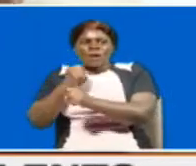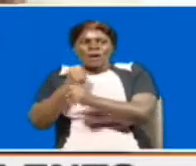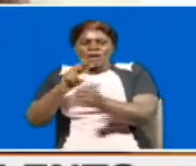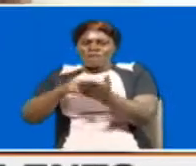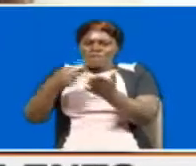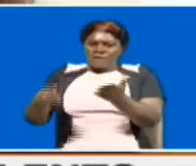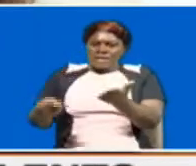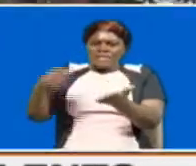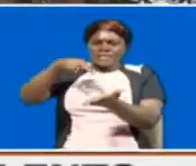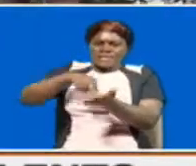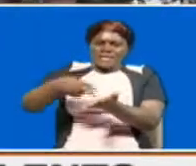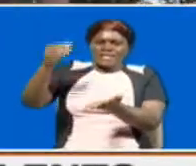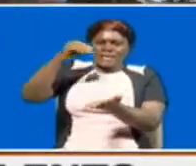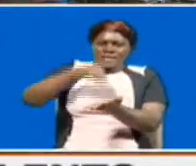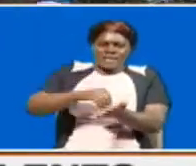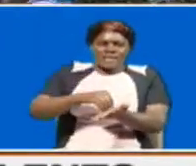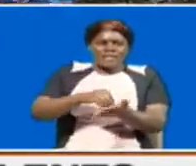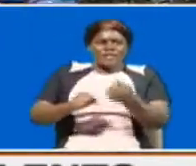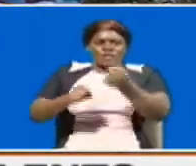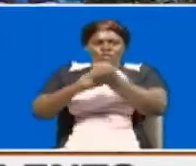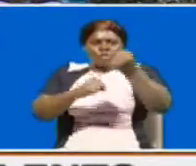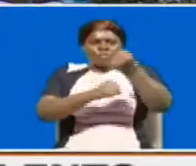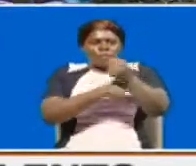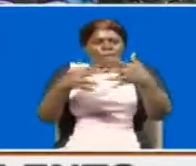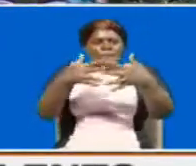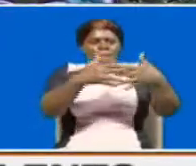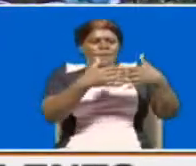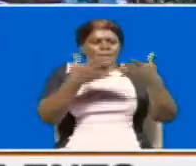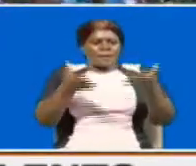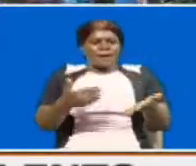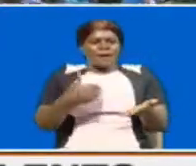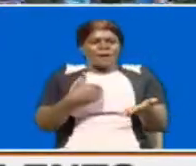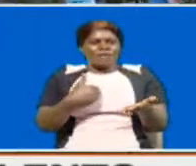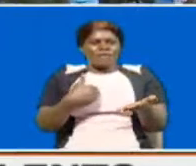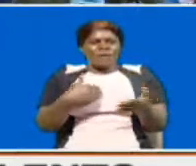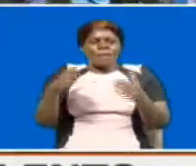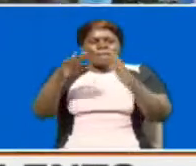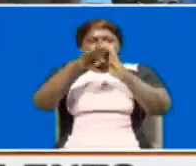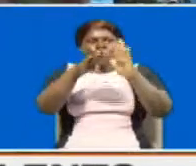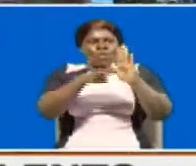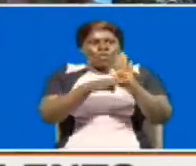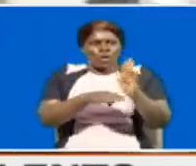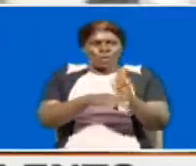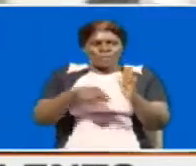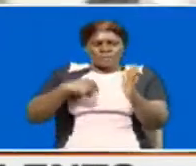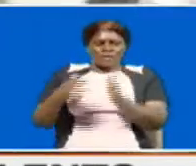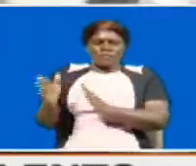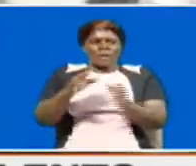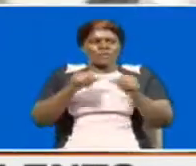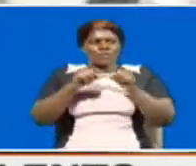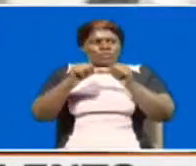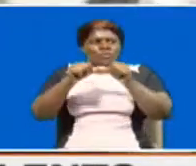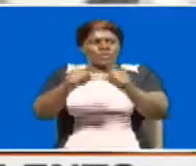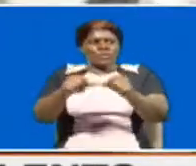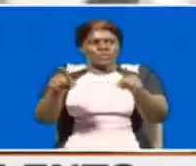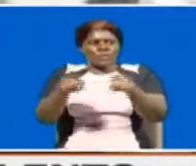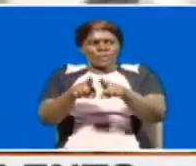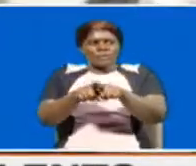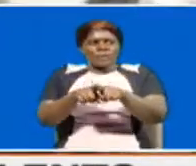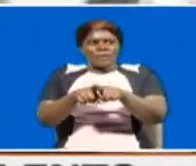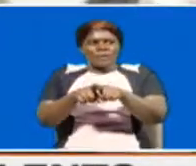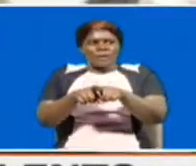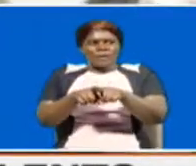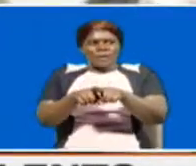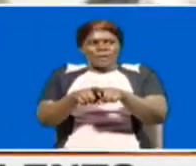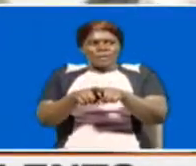failing and standing up again. We have scholarships to the US right now through our soccer program, and we plan to continue that. That's just part